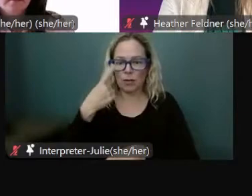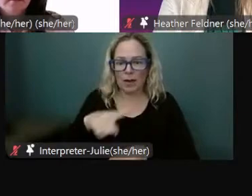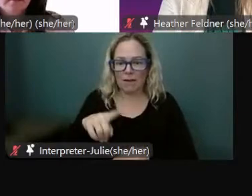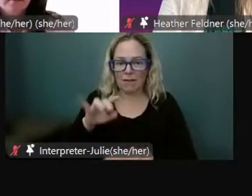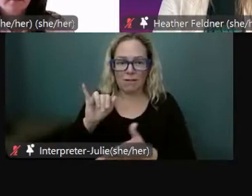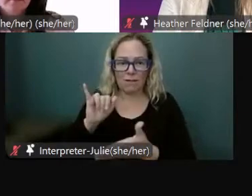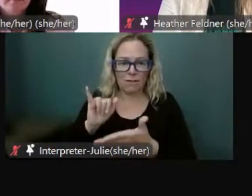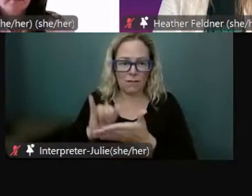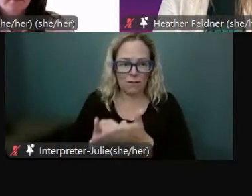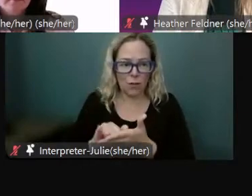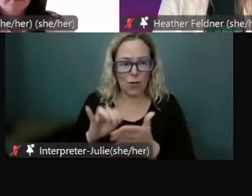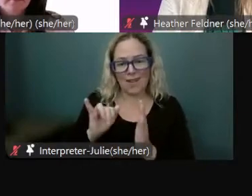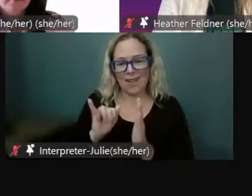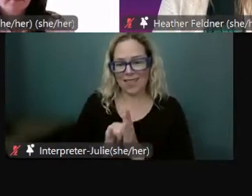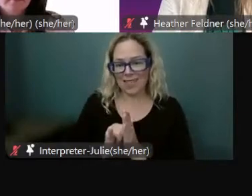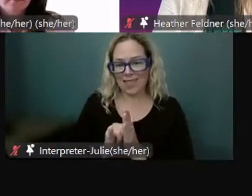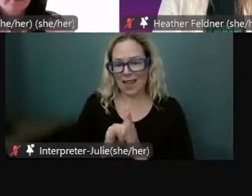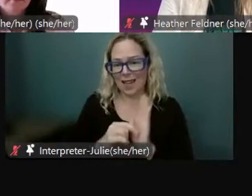these scores.